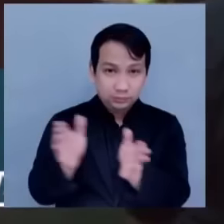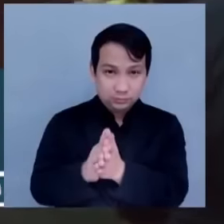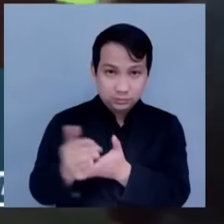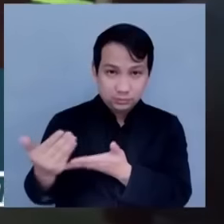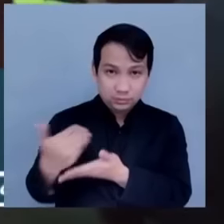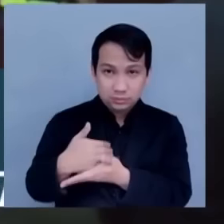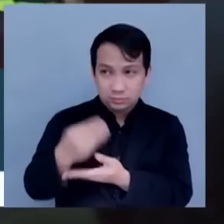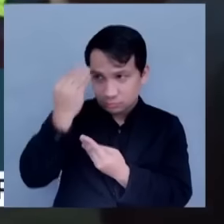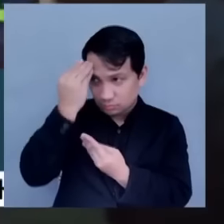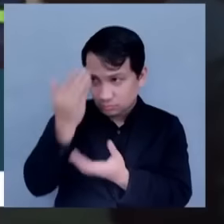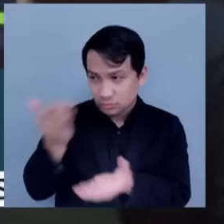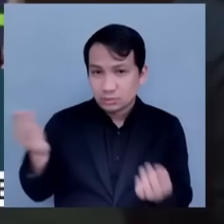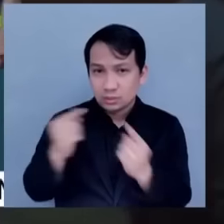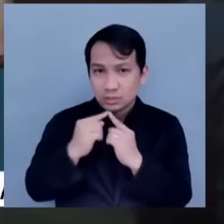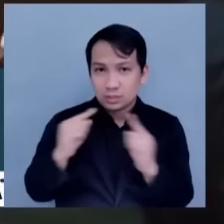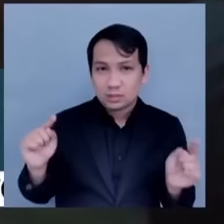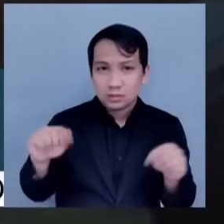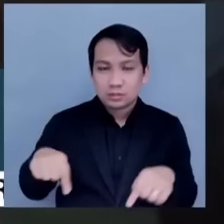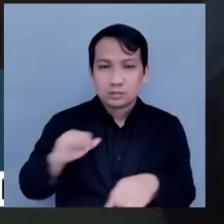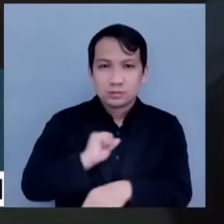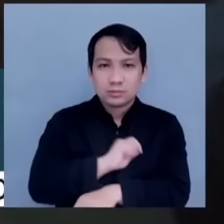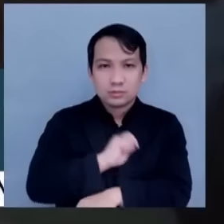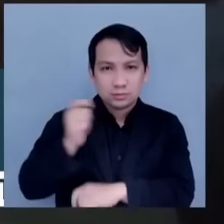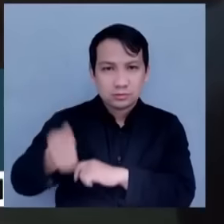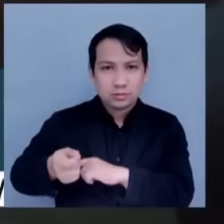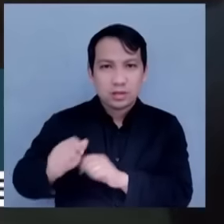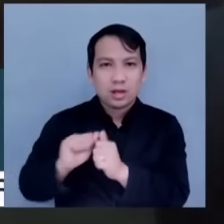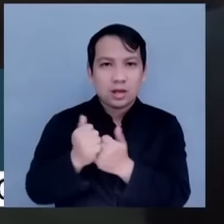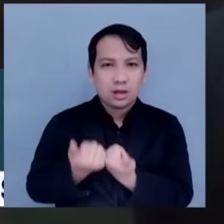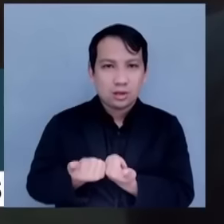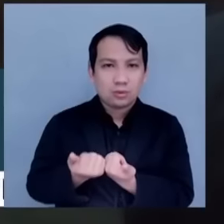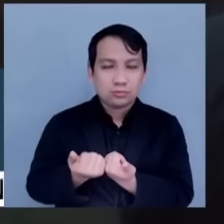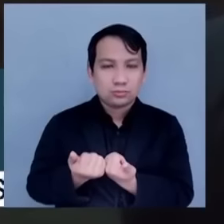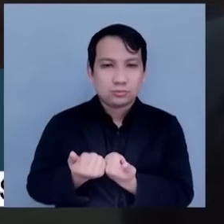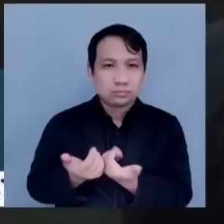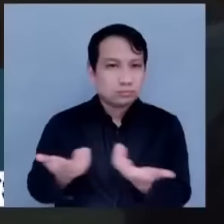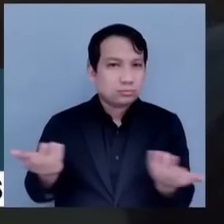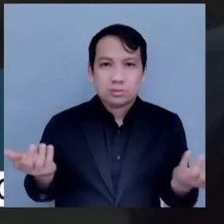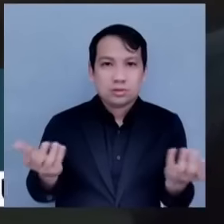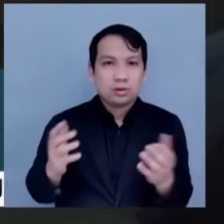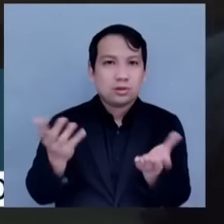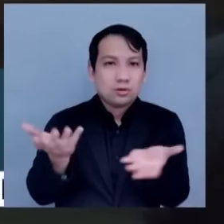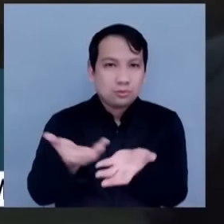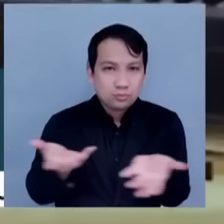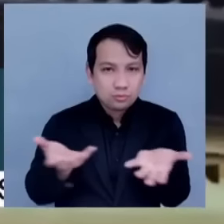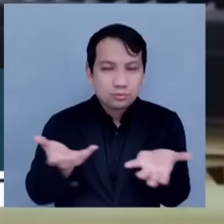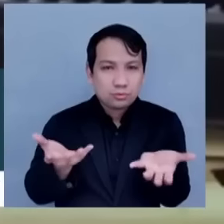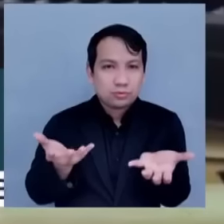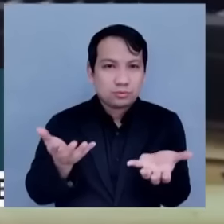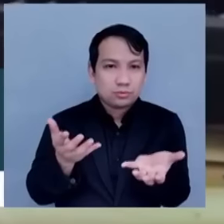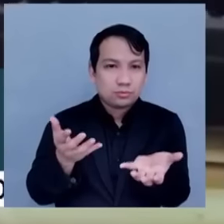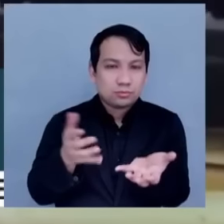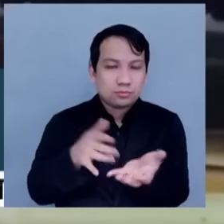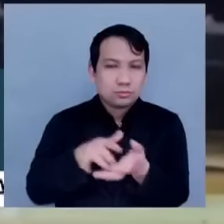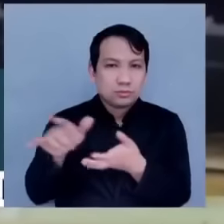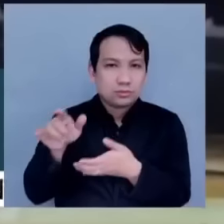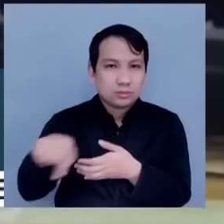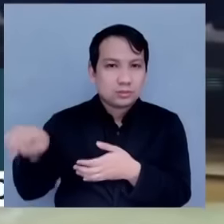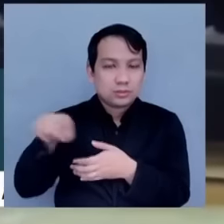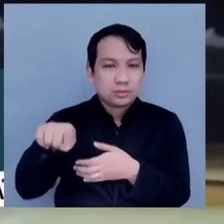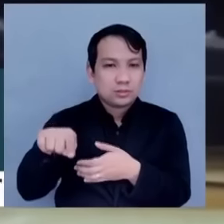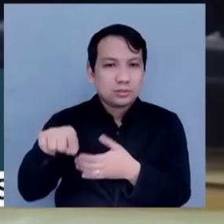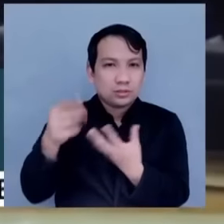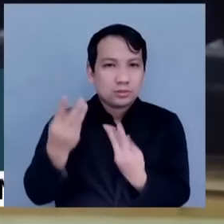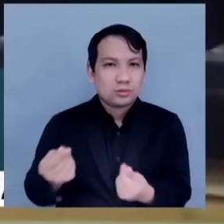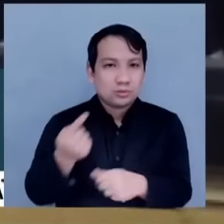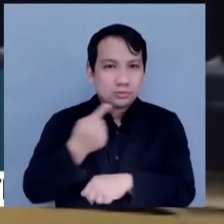all dito sa Senate as to how and where she really went during those missing period